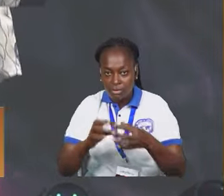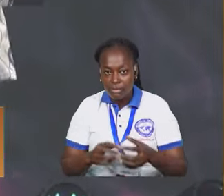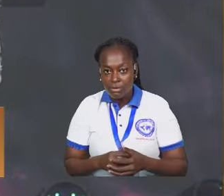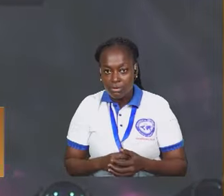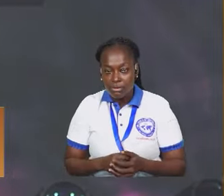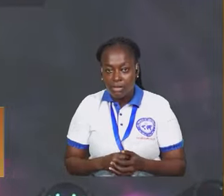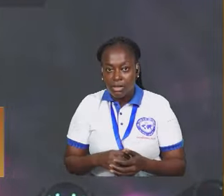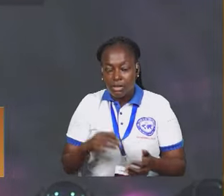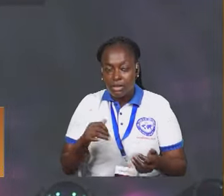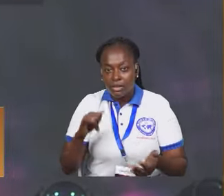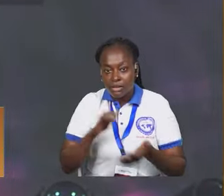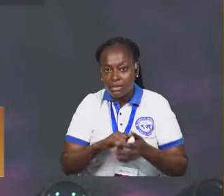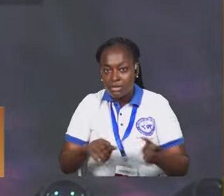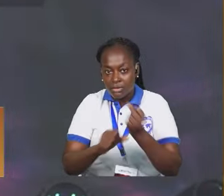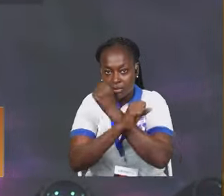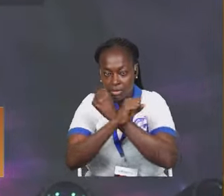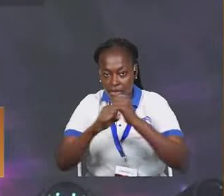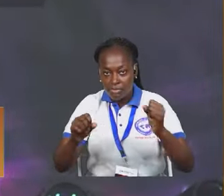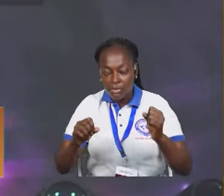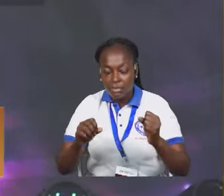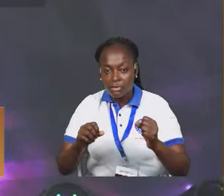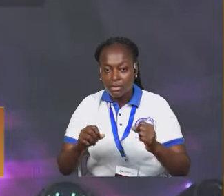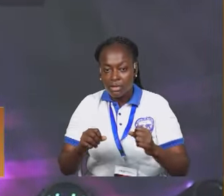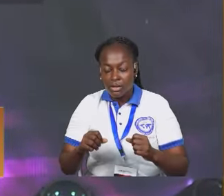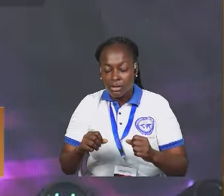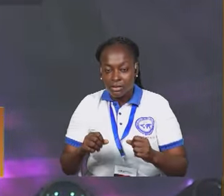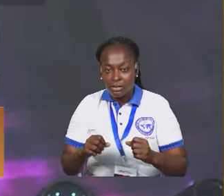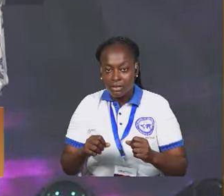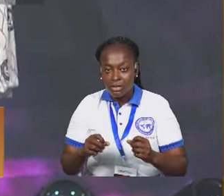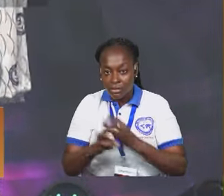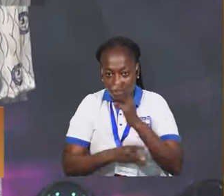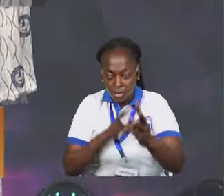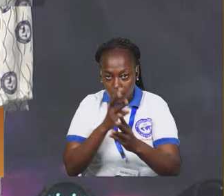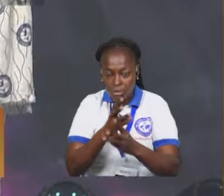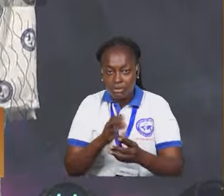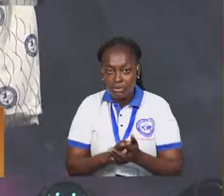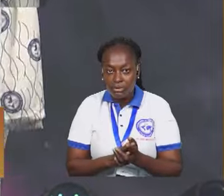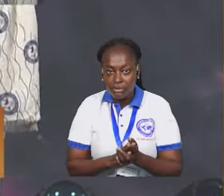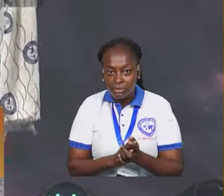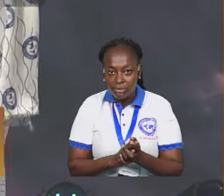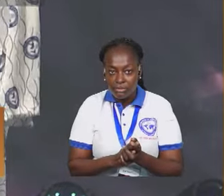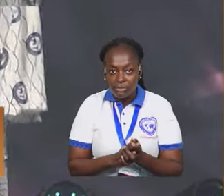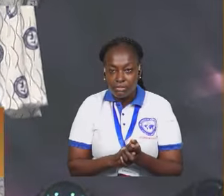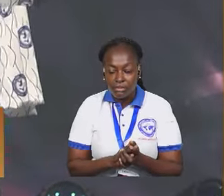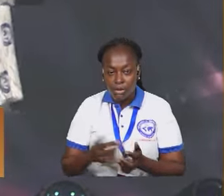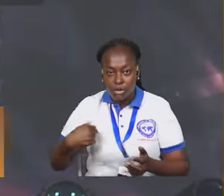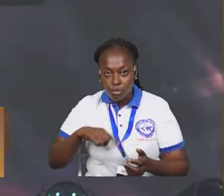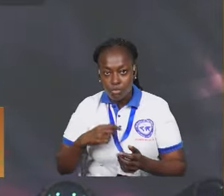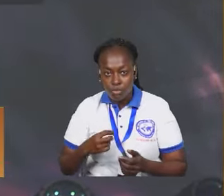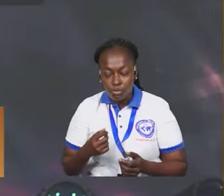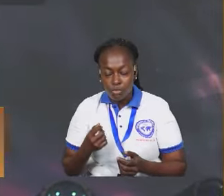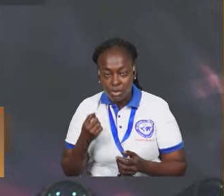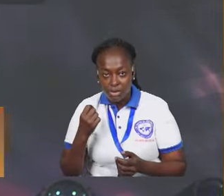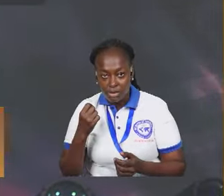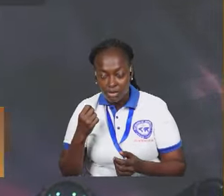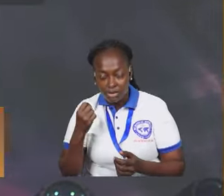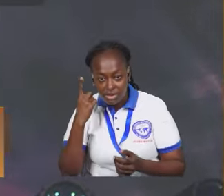reconciliatory power of God that he is using to draw all the world to himself. We realize that